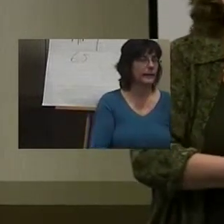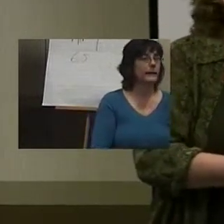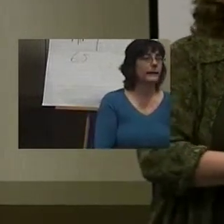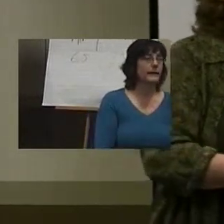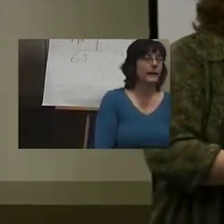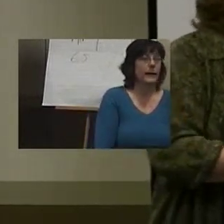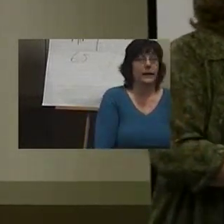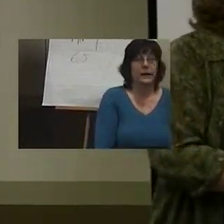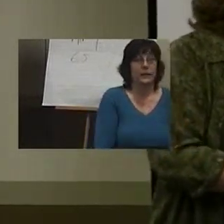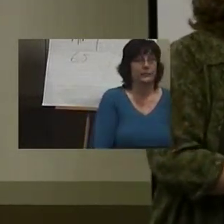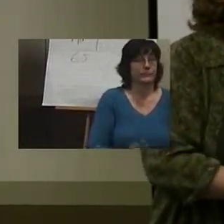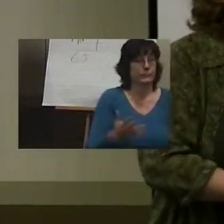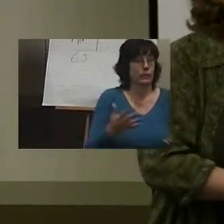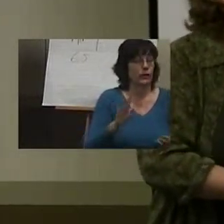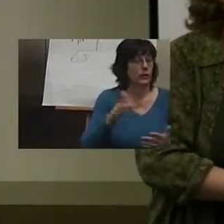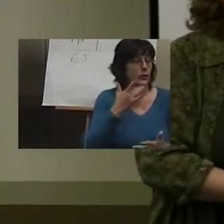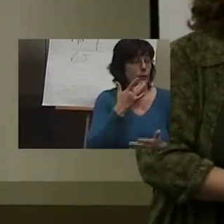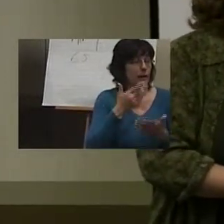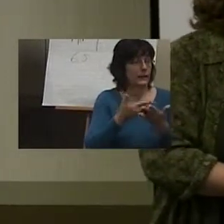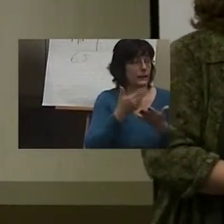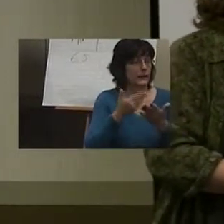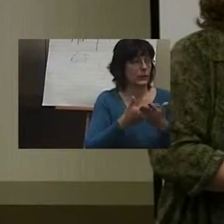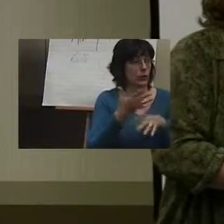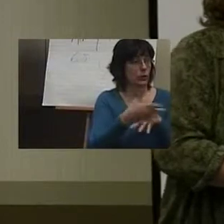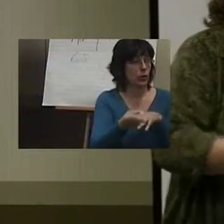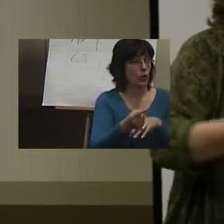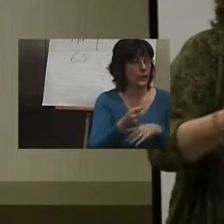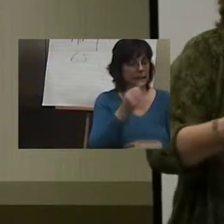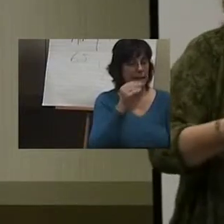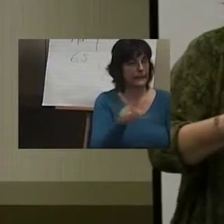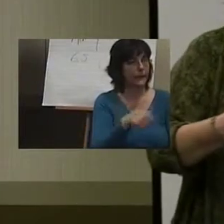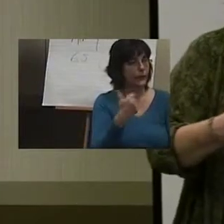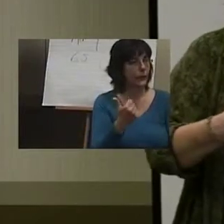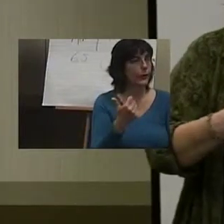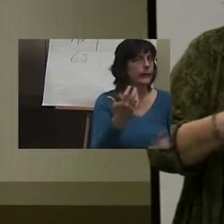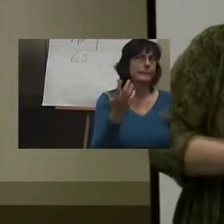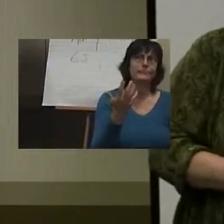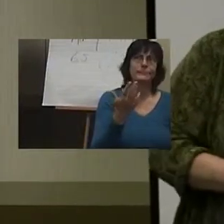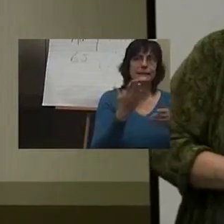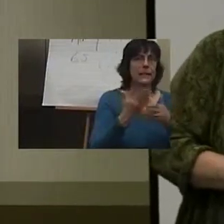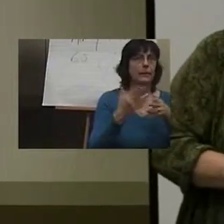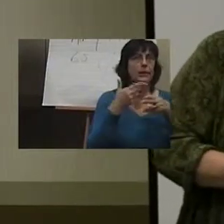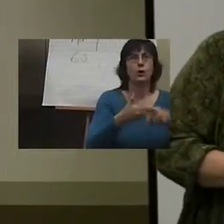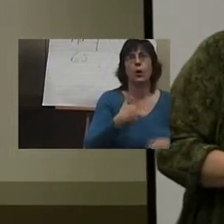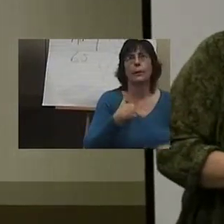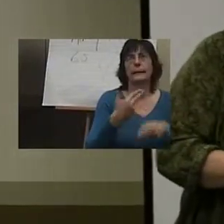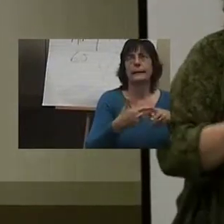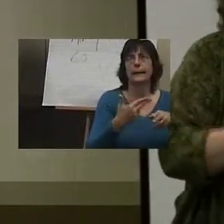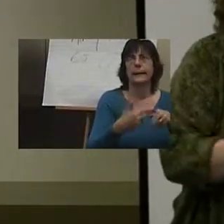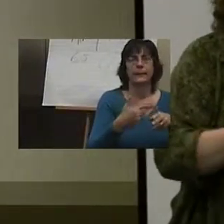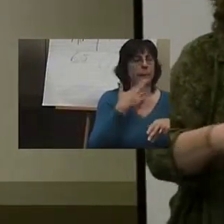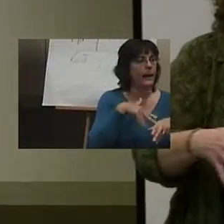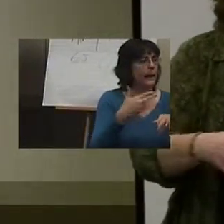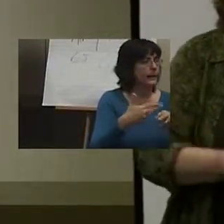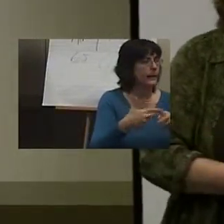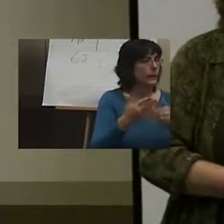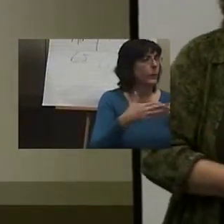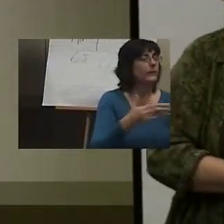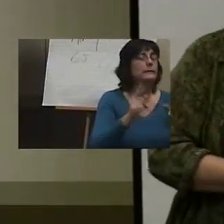Were we out of Rice Krispies and I had to eat Cheerios? Did somebody call me a name on the bus? So